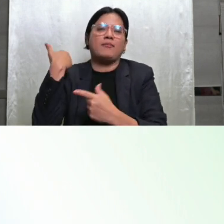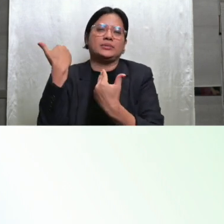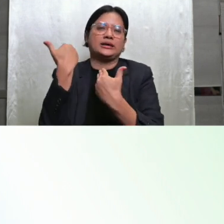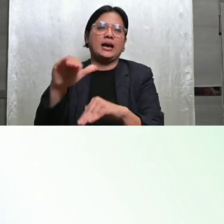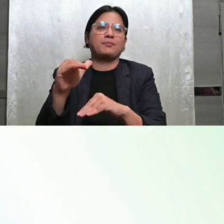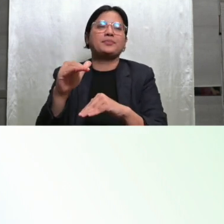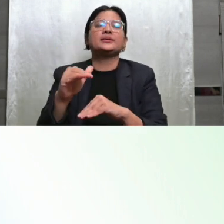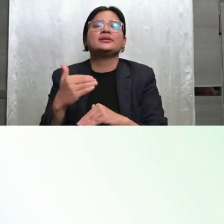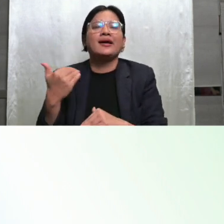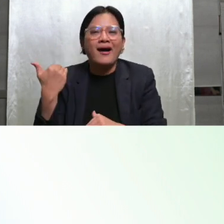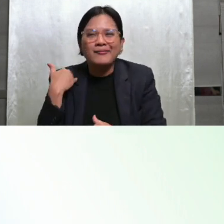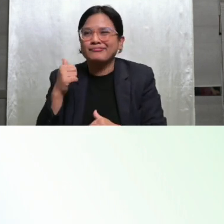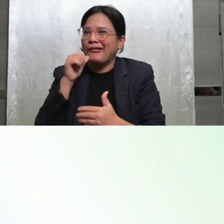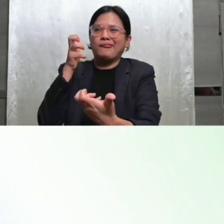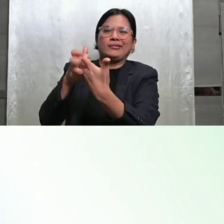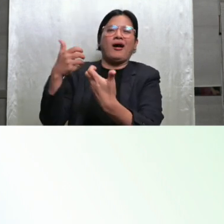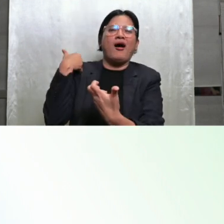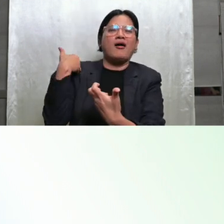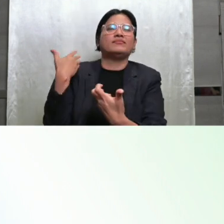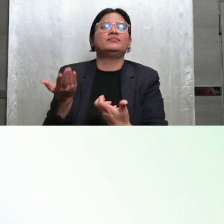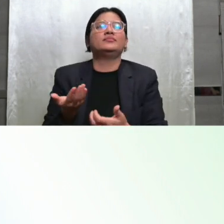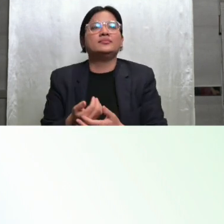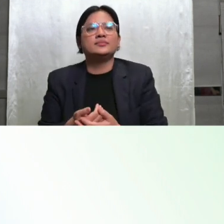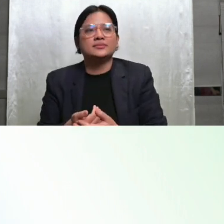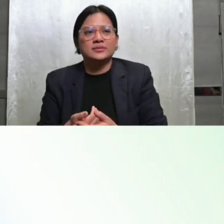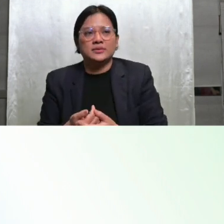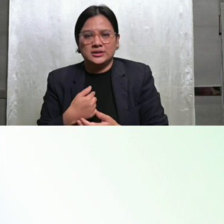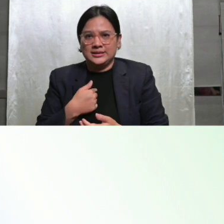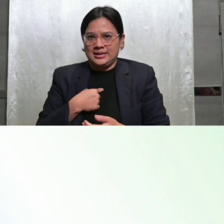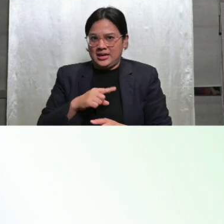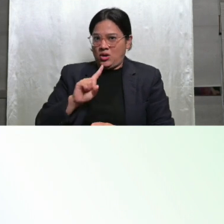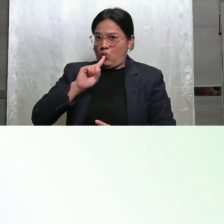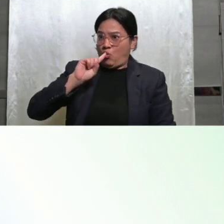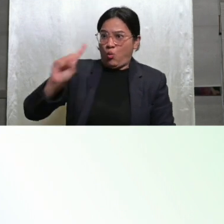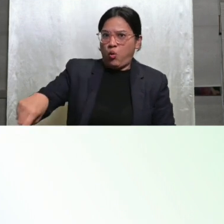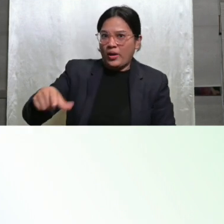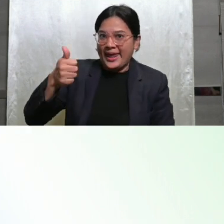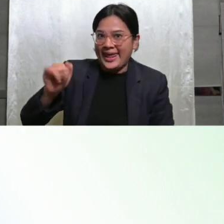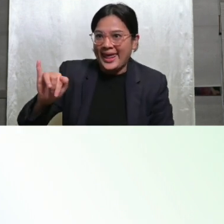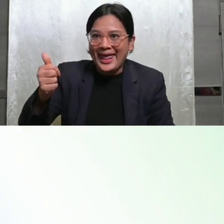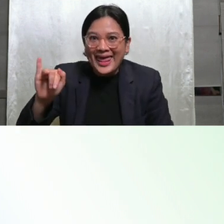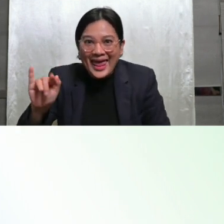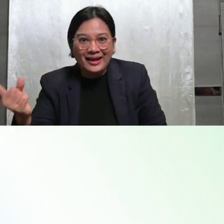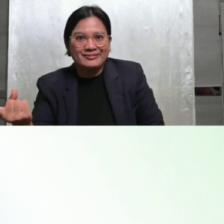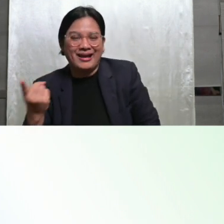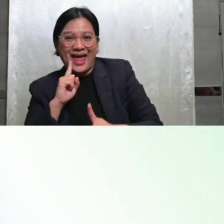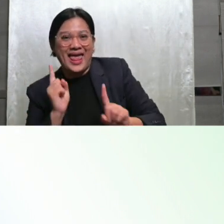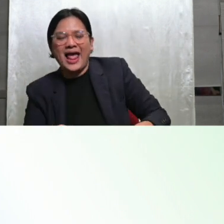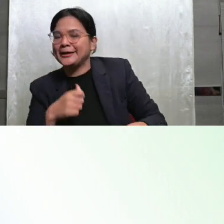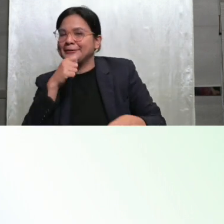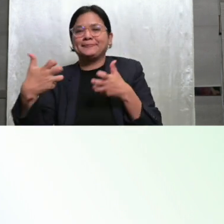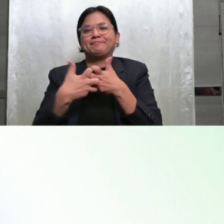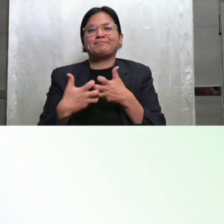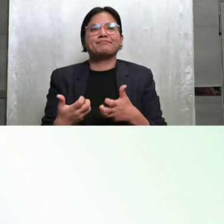AI. We want to ensure that the only qualitative feedback, quality feedback reaches the student, right? We want to do no